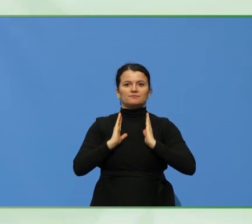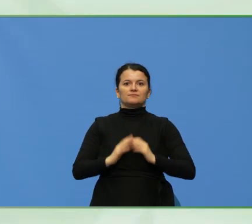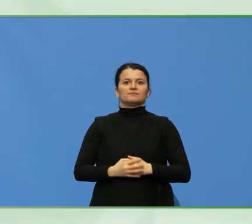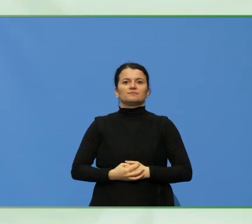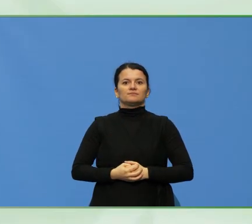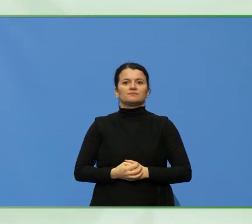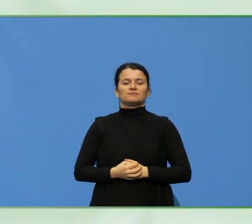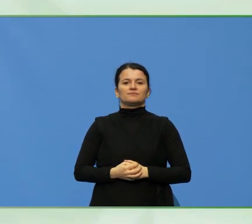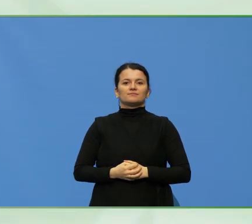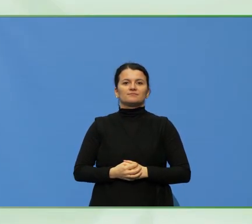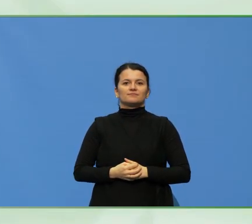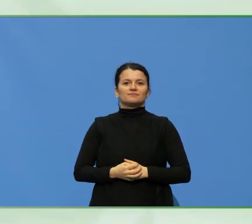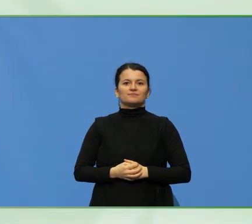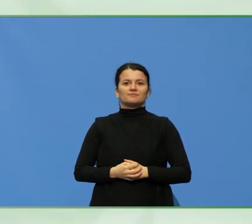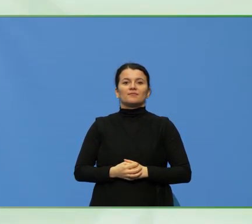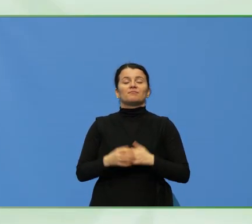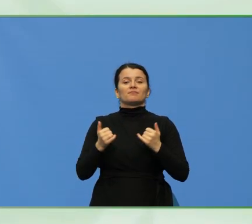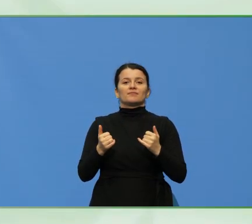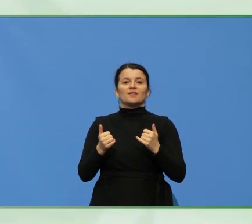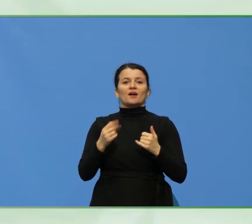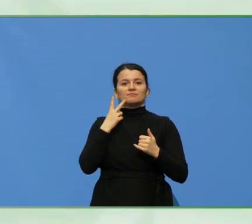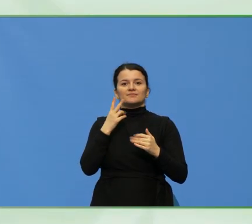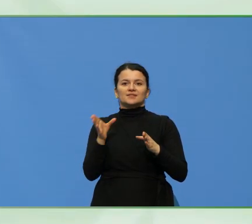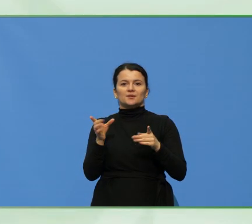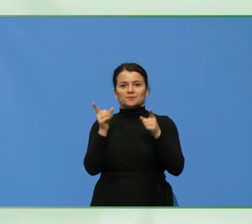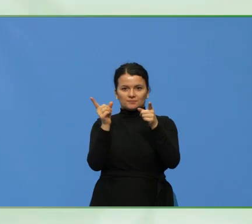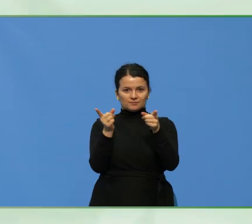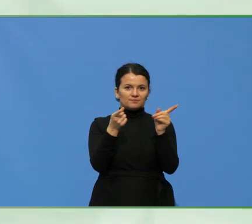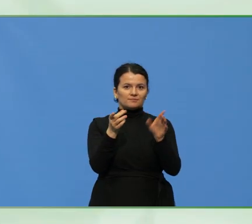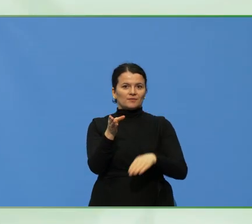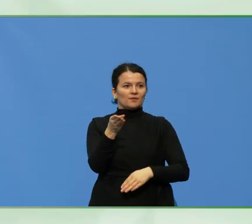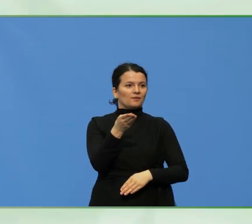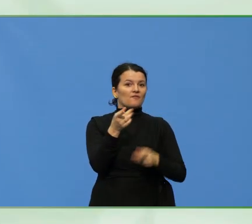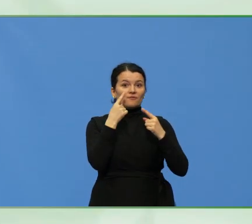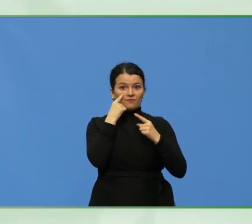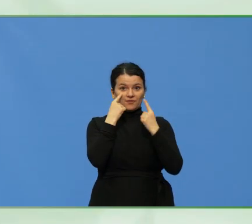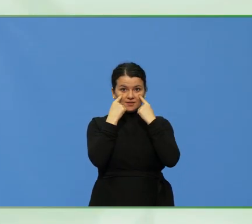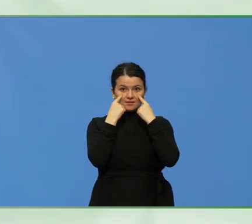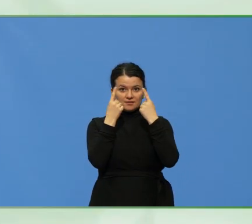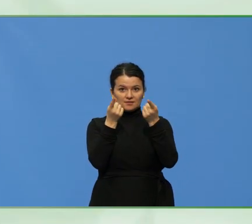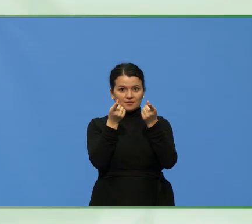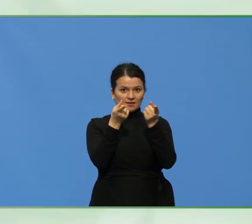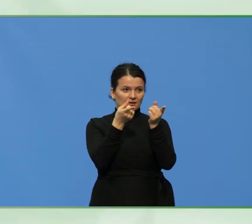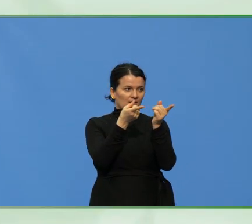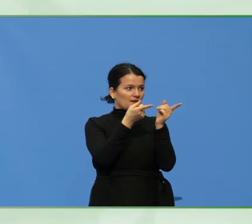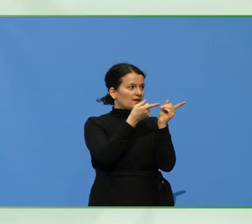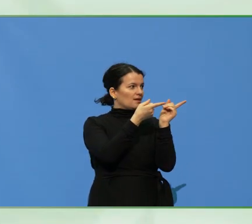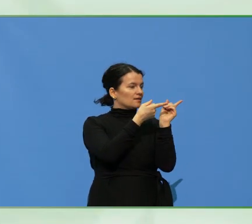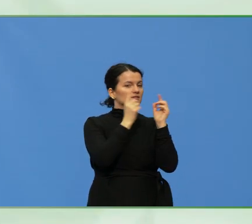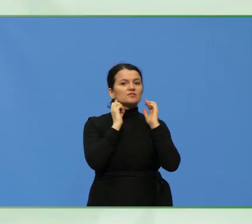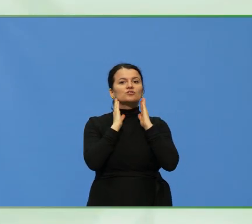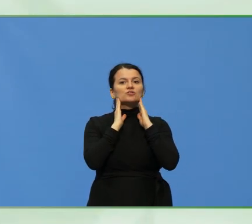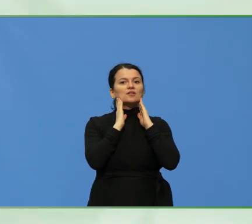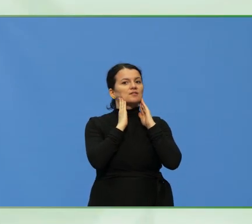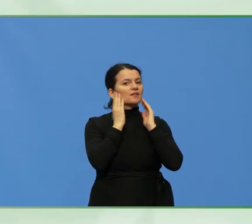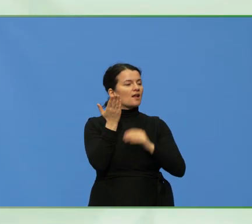just going to move through that on the left side. Seated twist, starting just with the gaze, or with the gaze and the chin, moving to the left